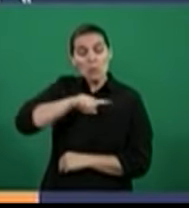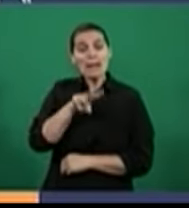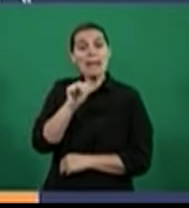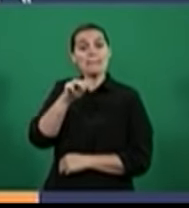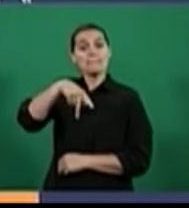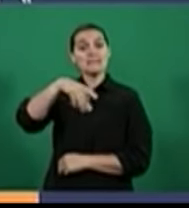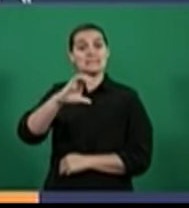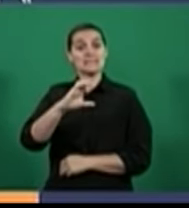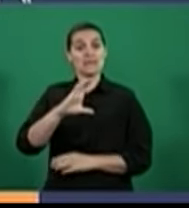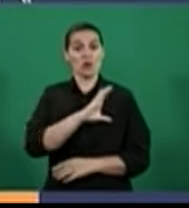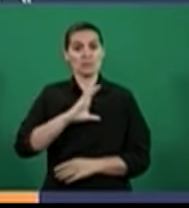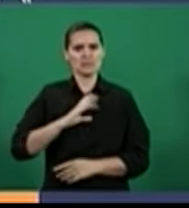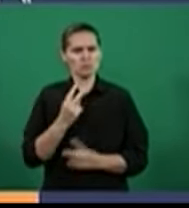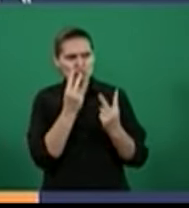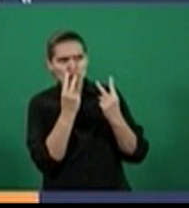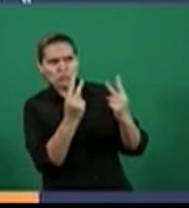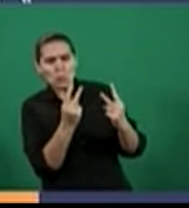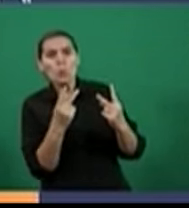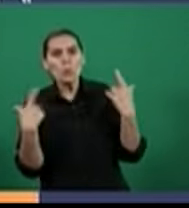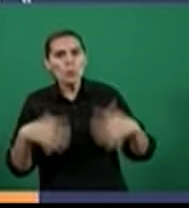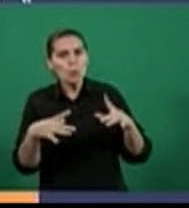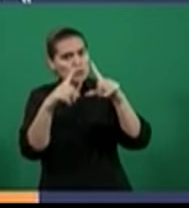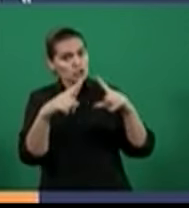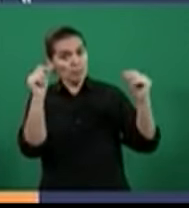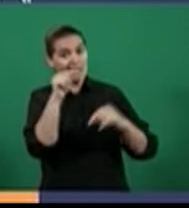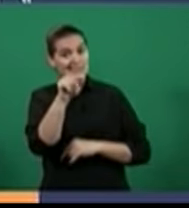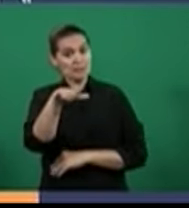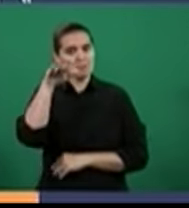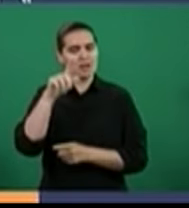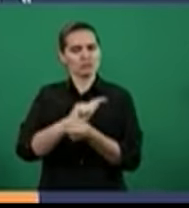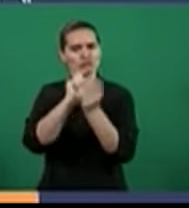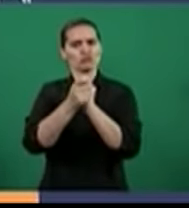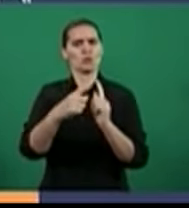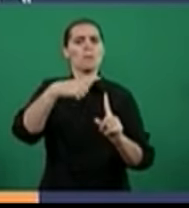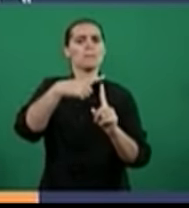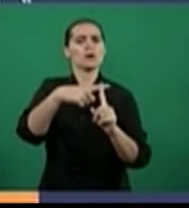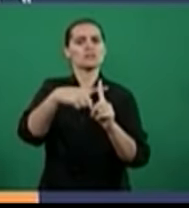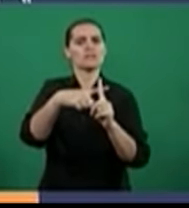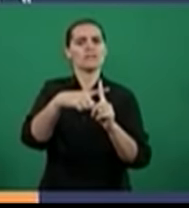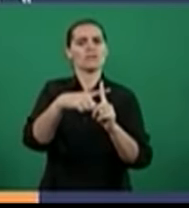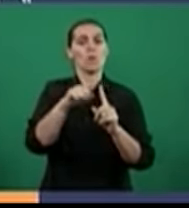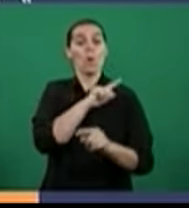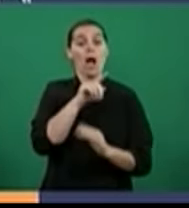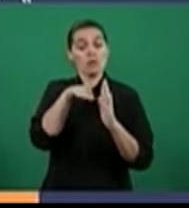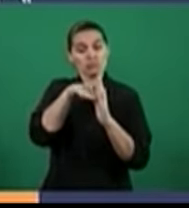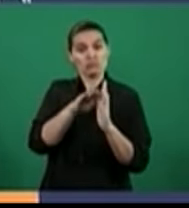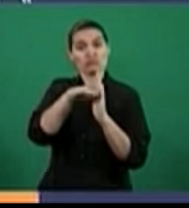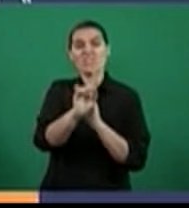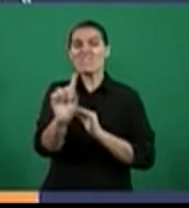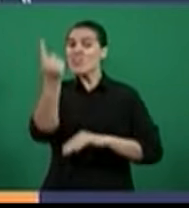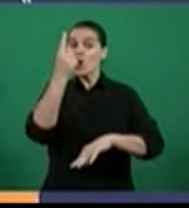that the Bank of Japan has moved its policy rate into positive territory, increasing interest rates for the first